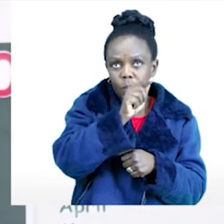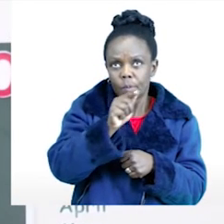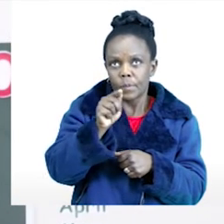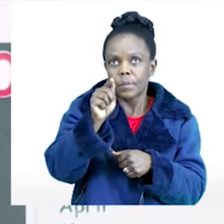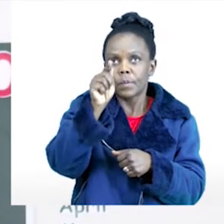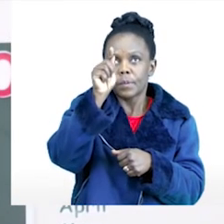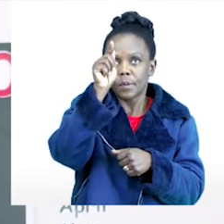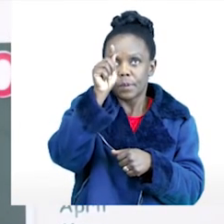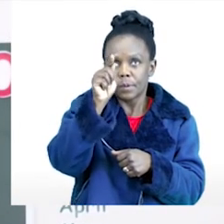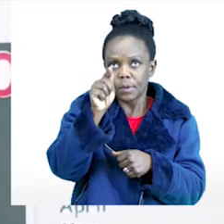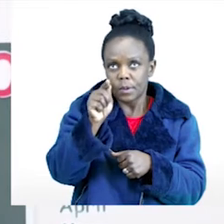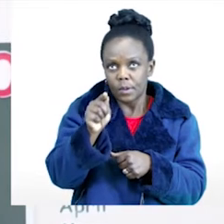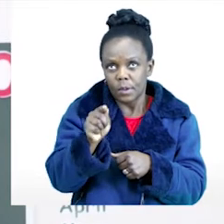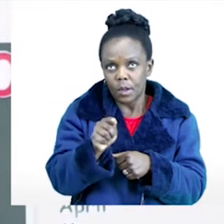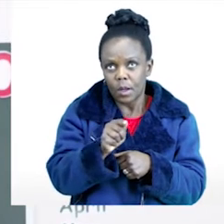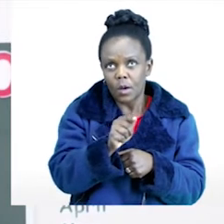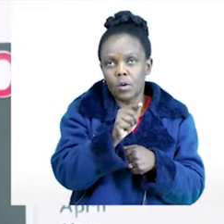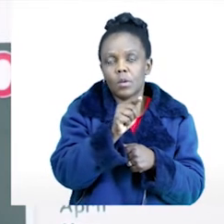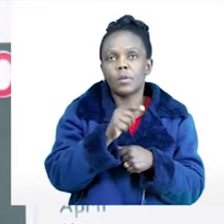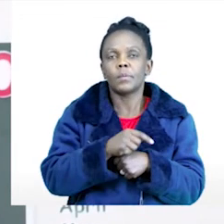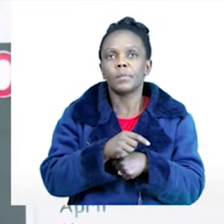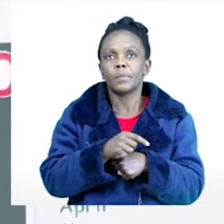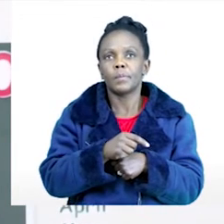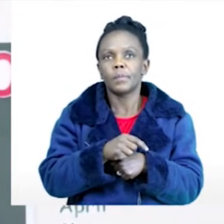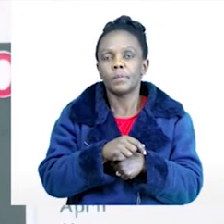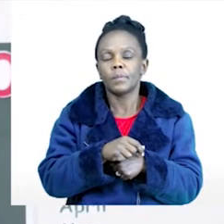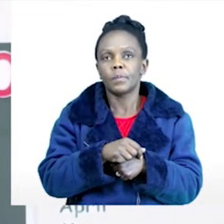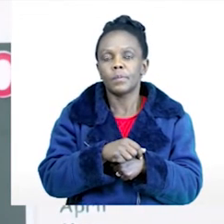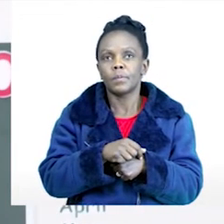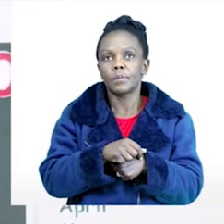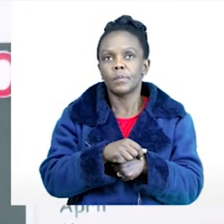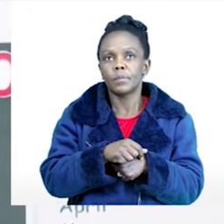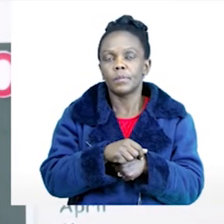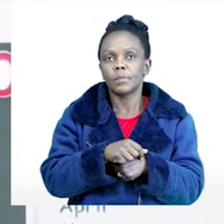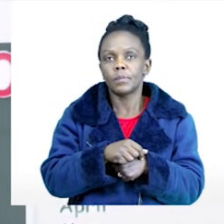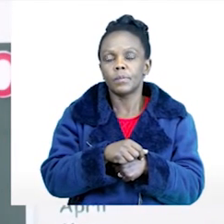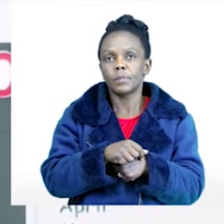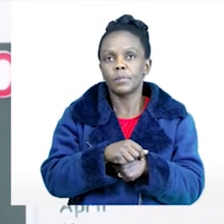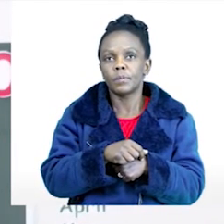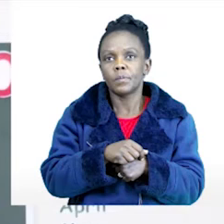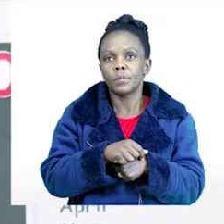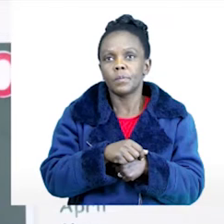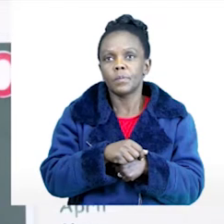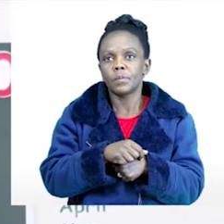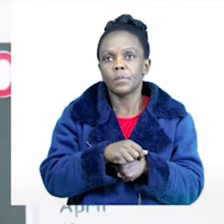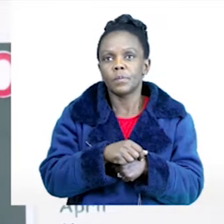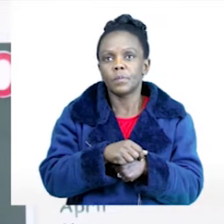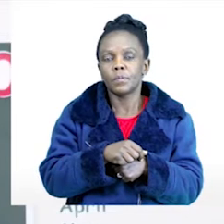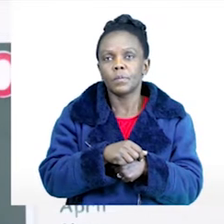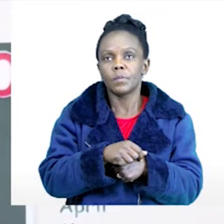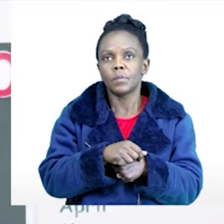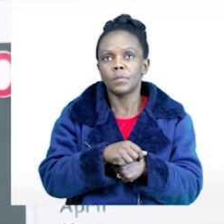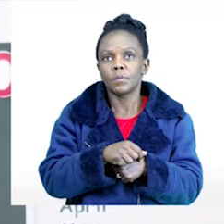Round, up and down. And remember, when you're drawing your letter G, you must make